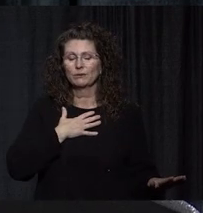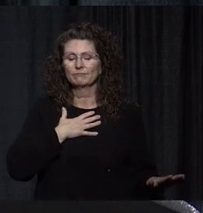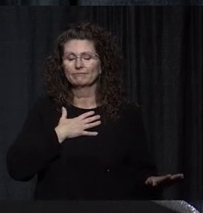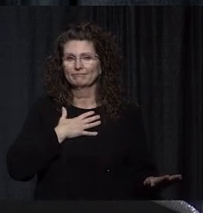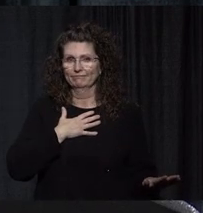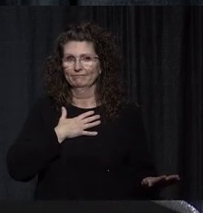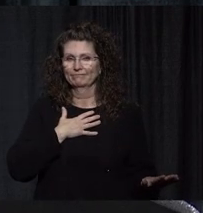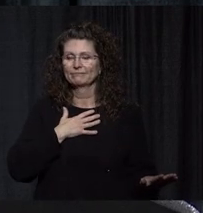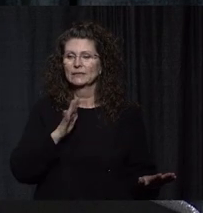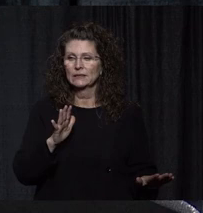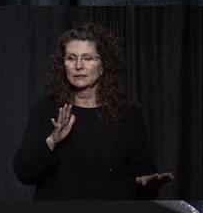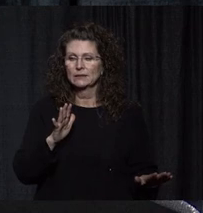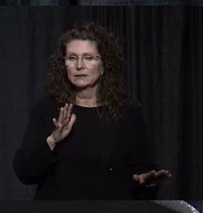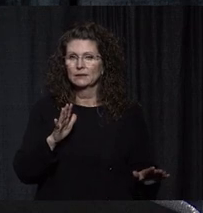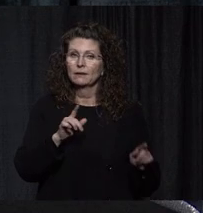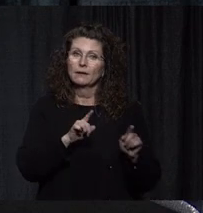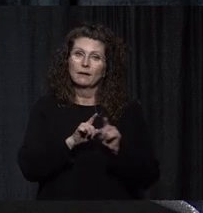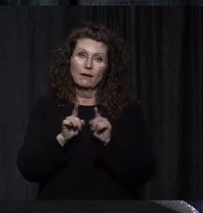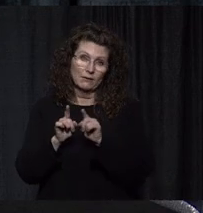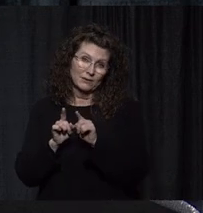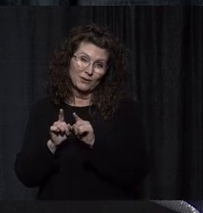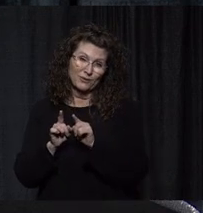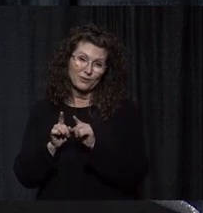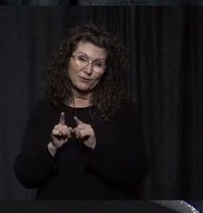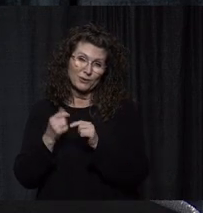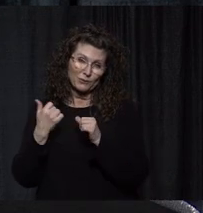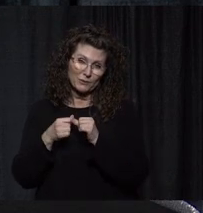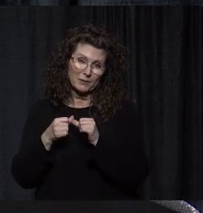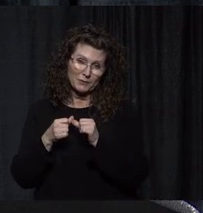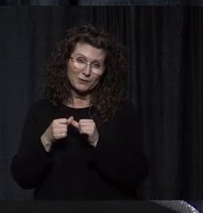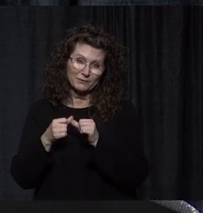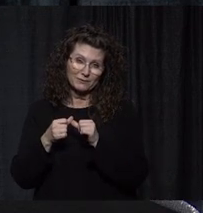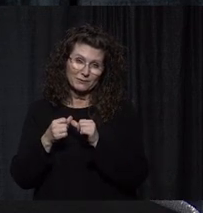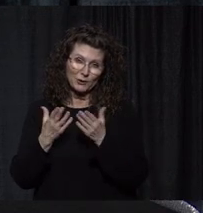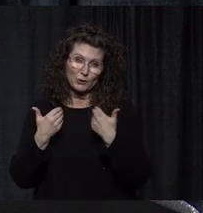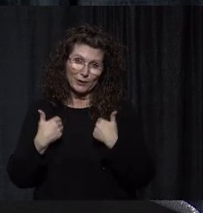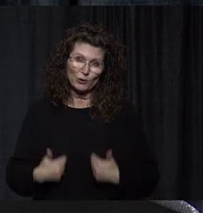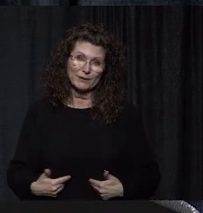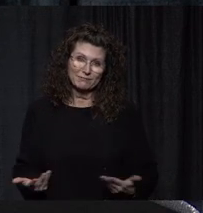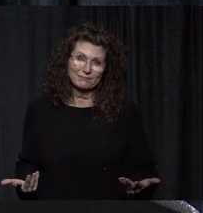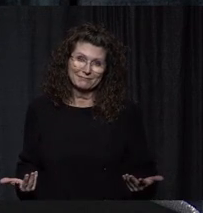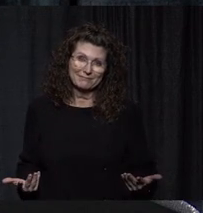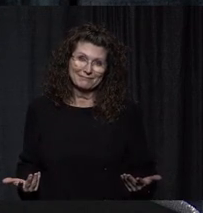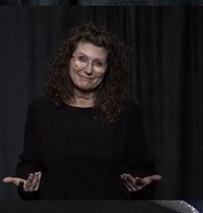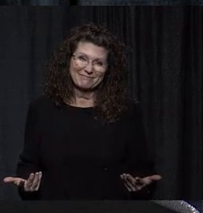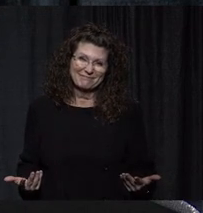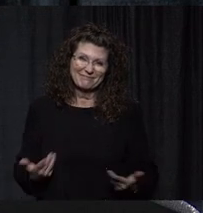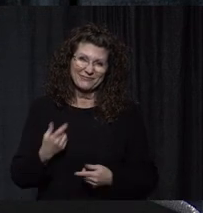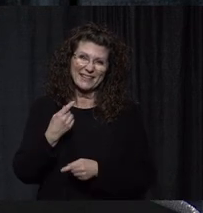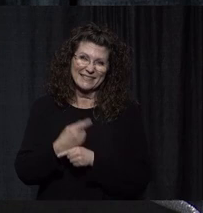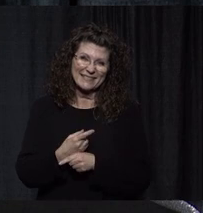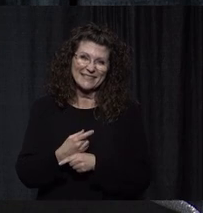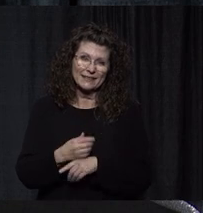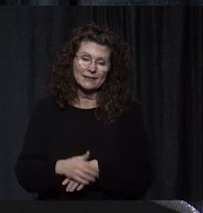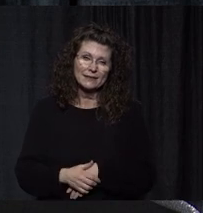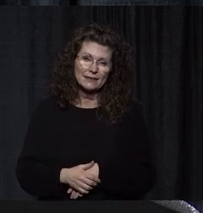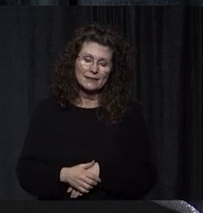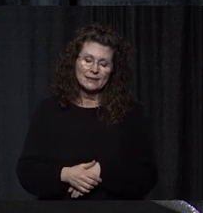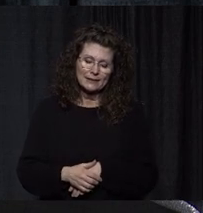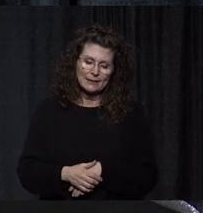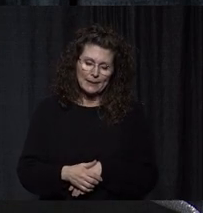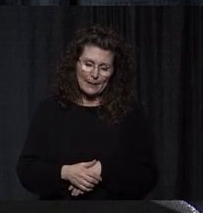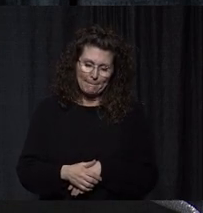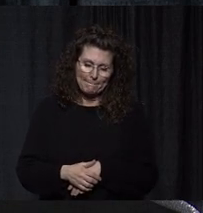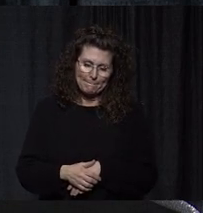That said, being human is even more important, right? So it's the